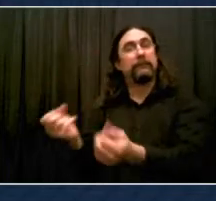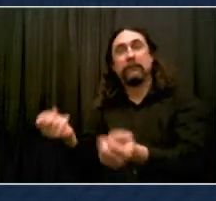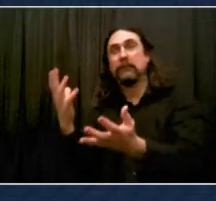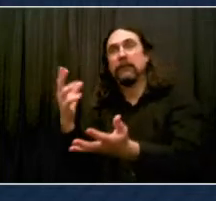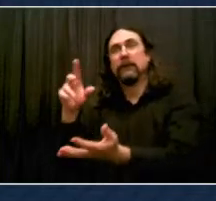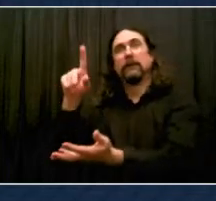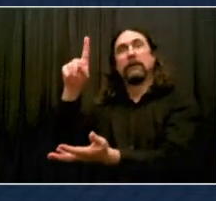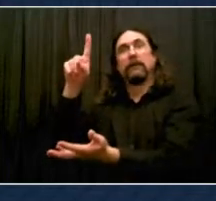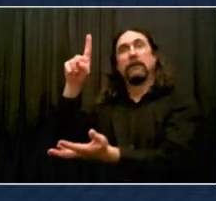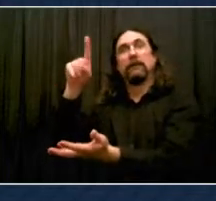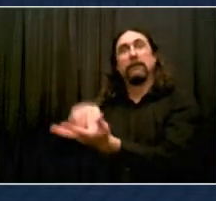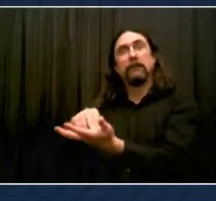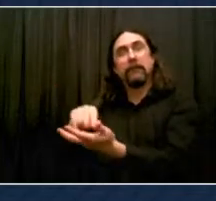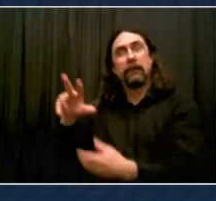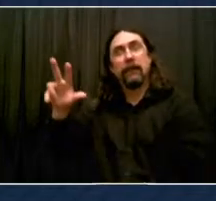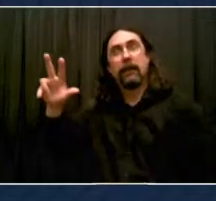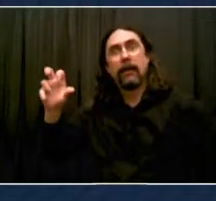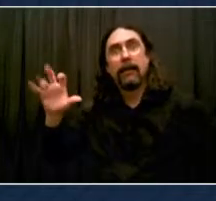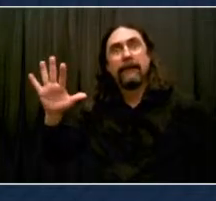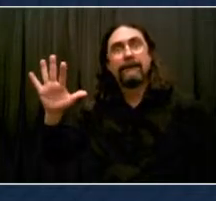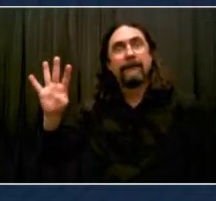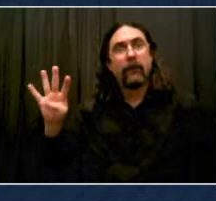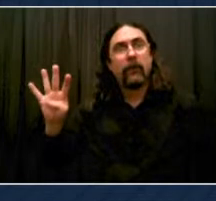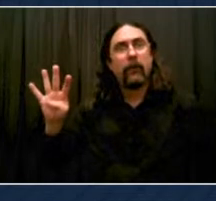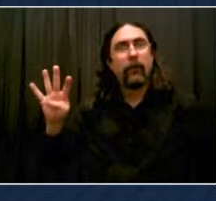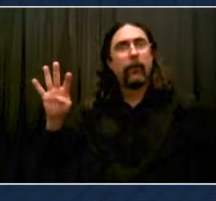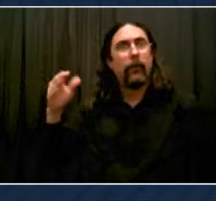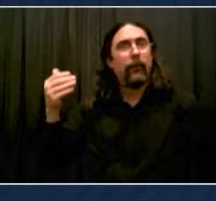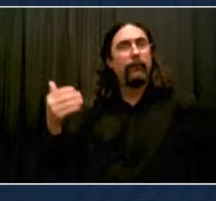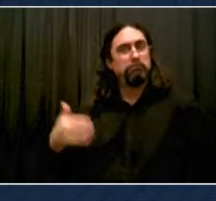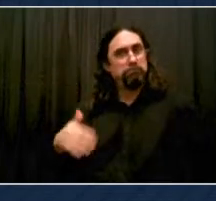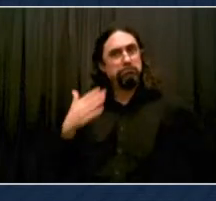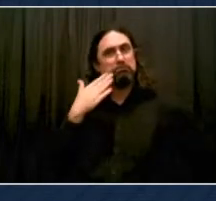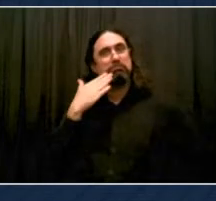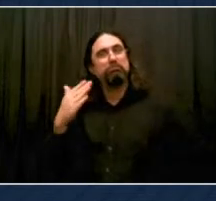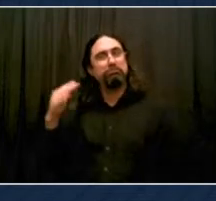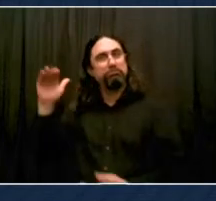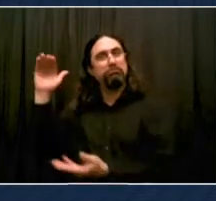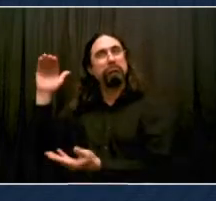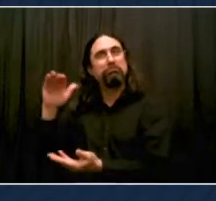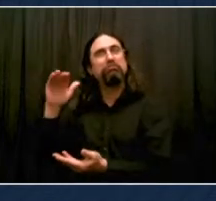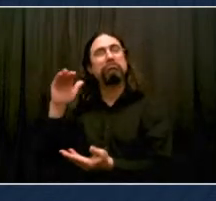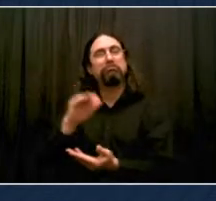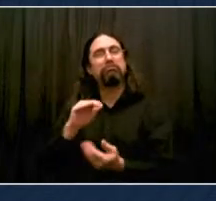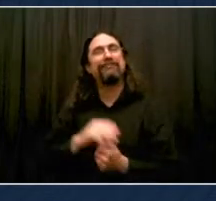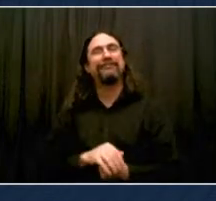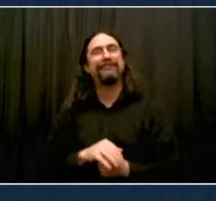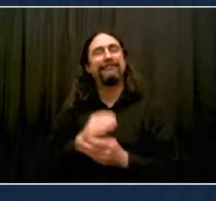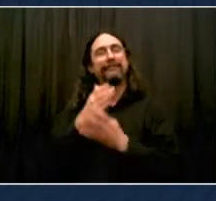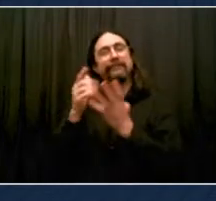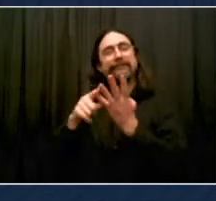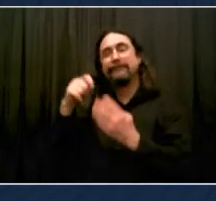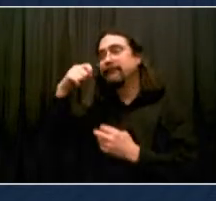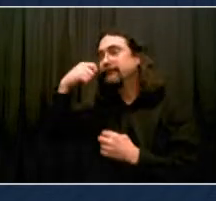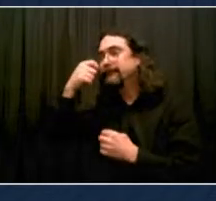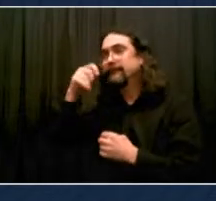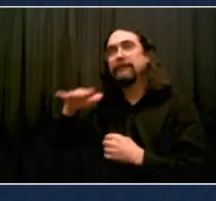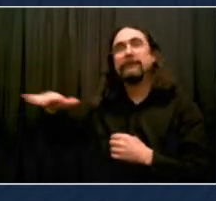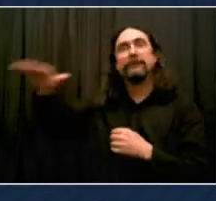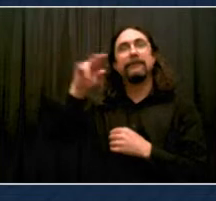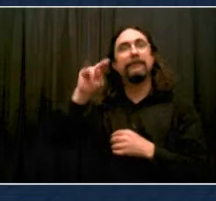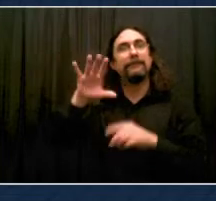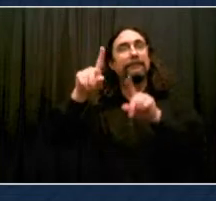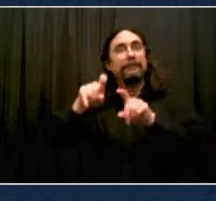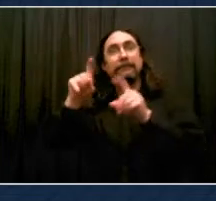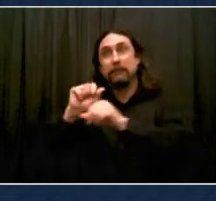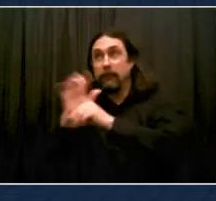report, 1,354 cases. And number three, percentage of people testing positive citywide for